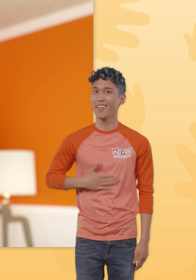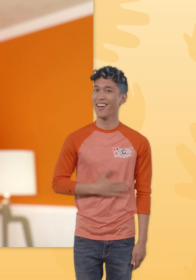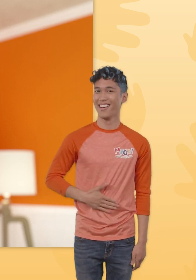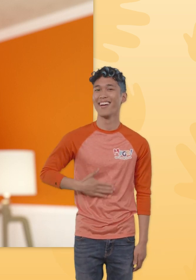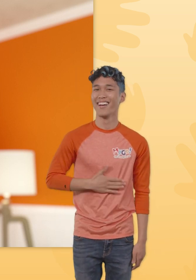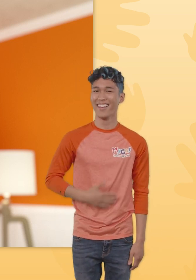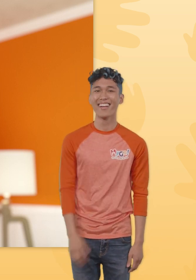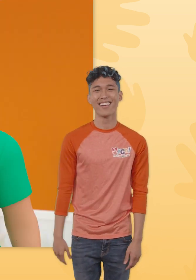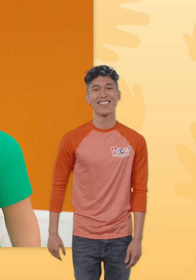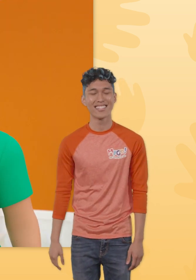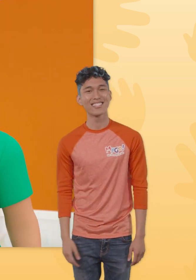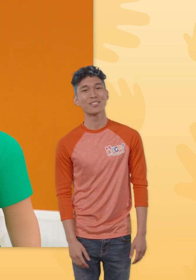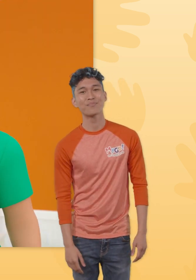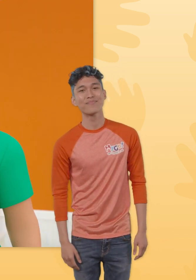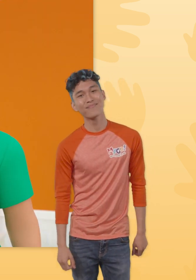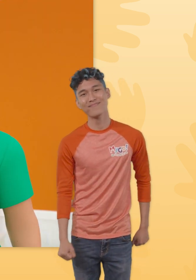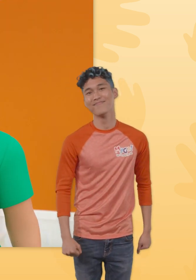yummy.